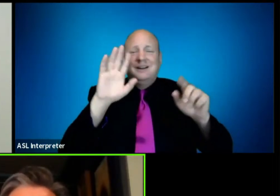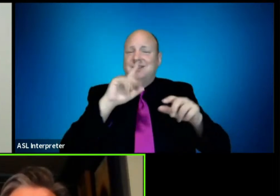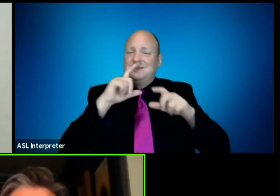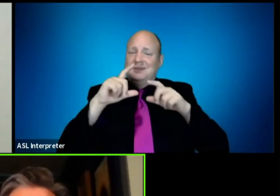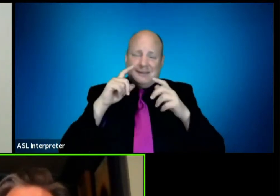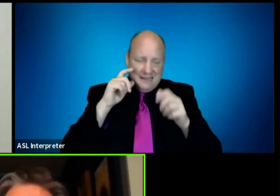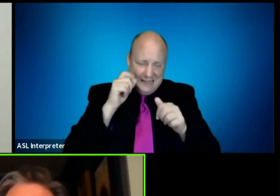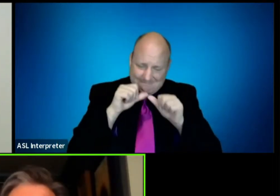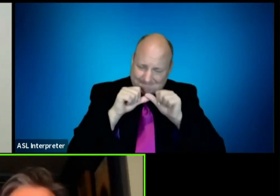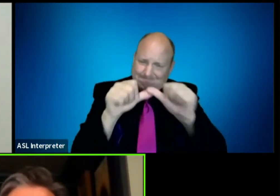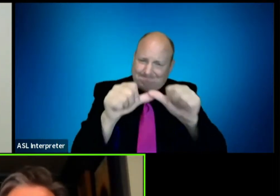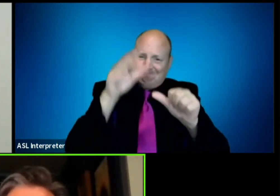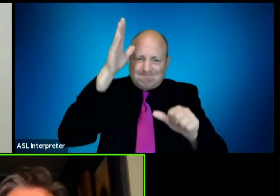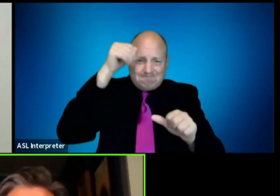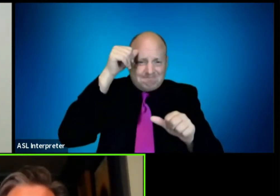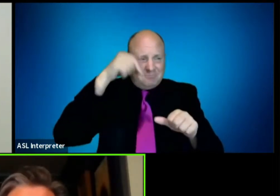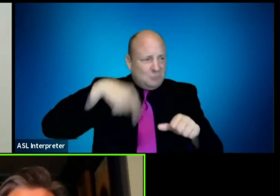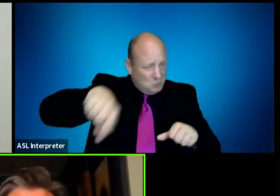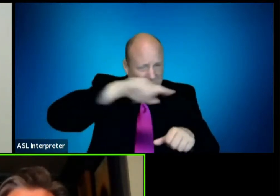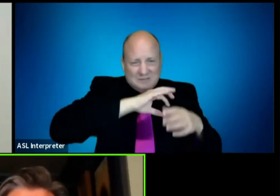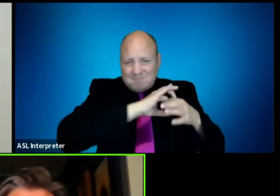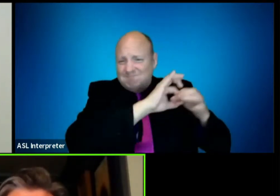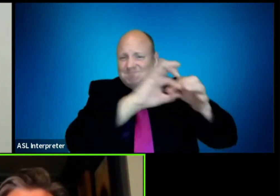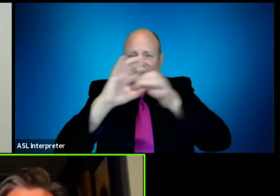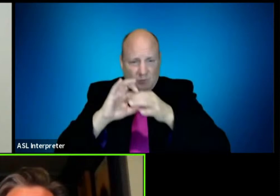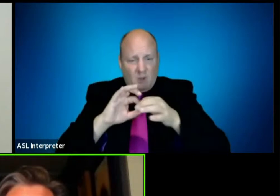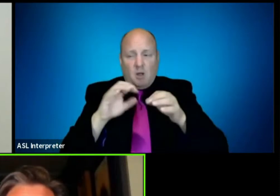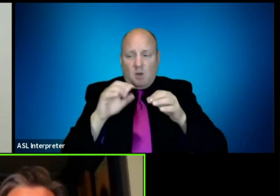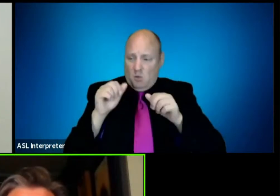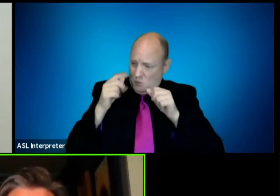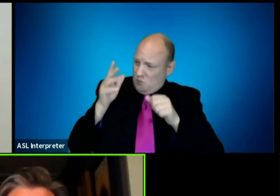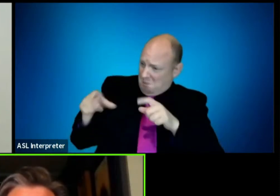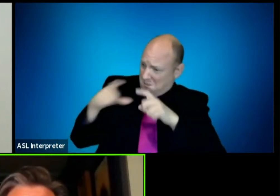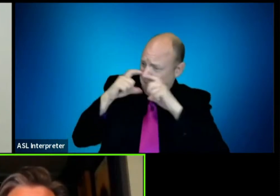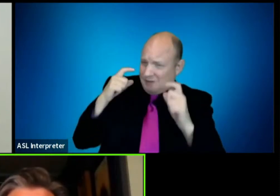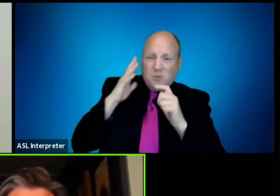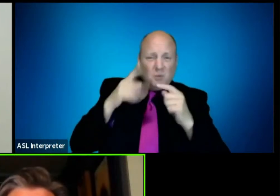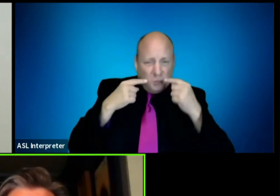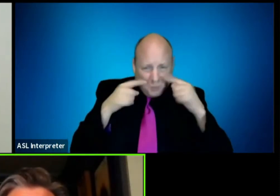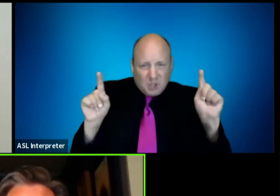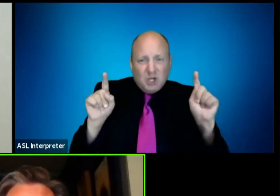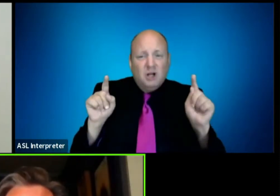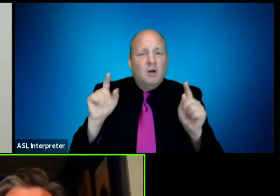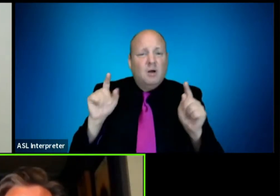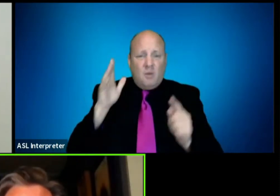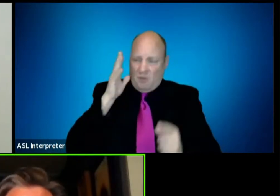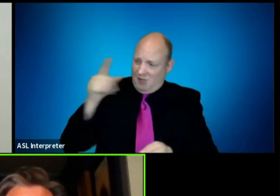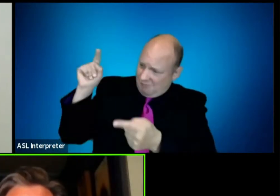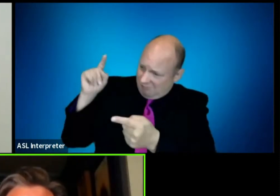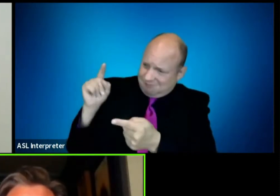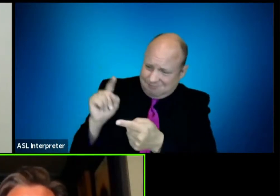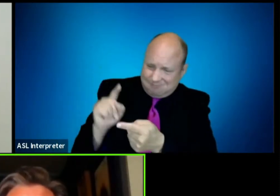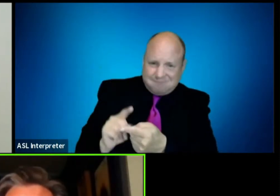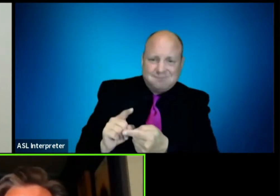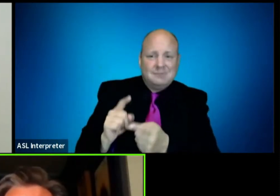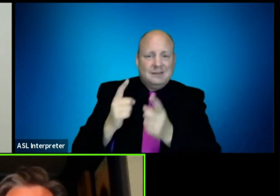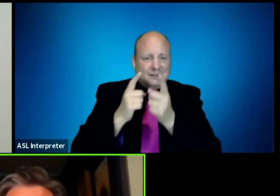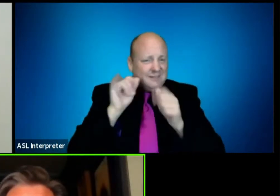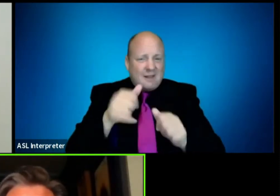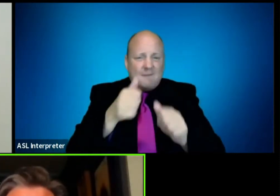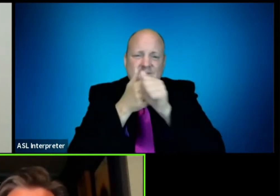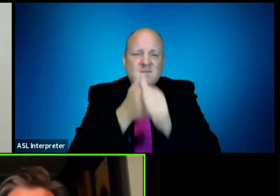come down in the state. We'll have more kids in school consistently. Our nurses and doctors can stop the frenzied pace